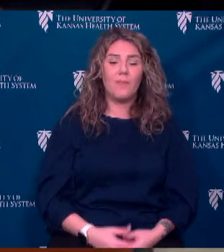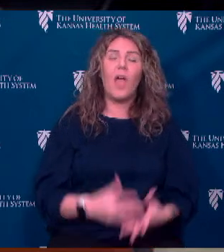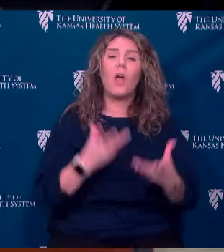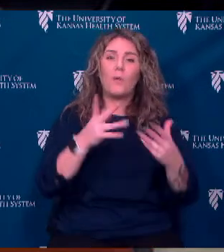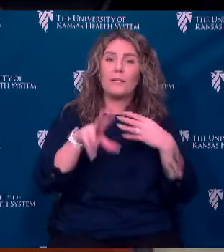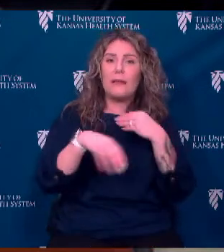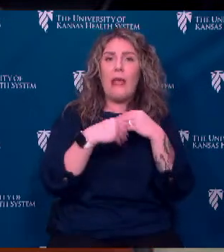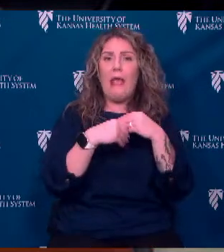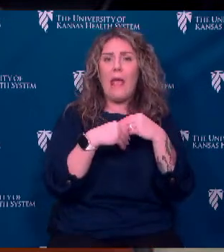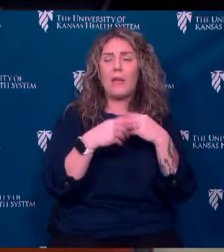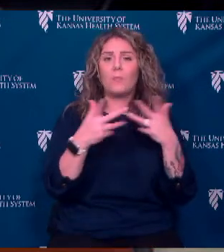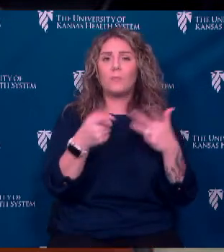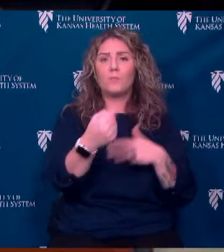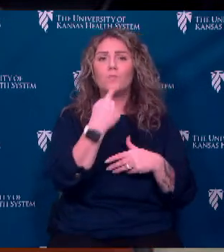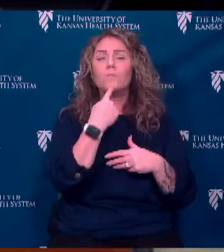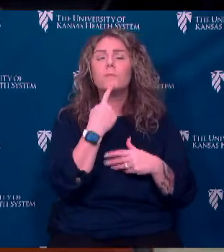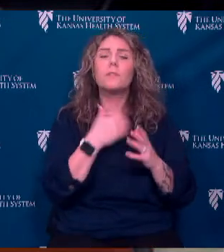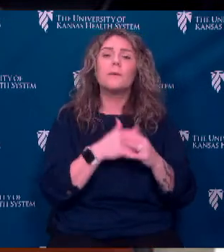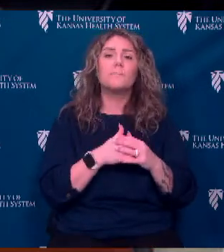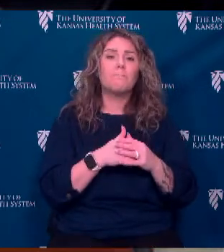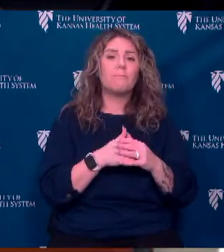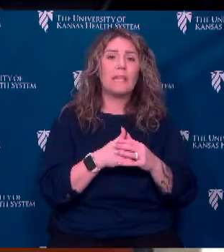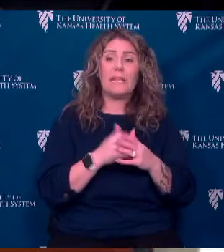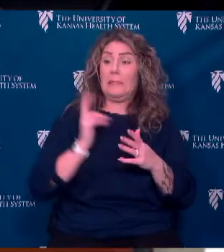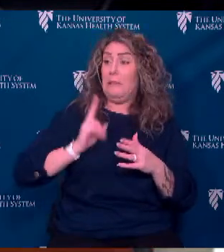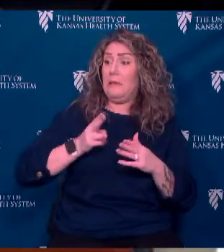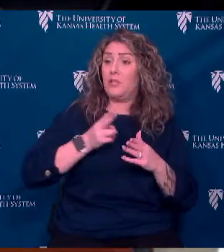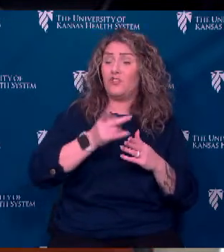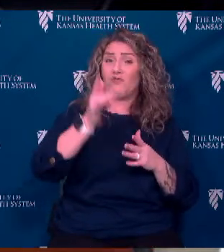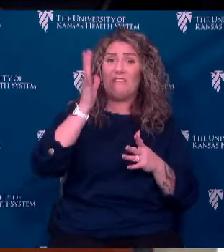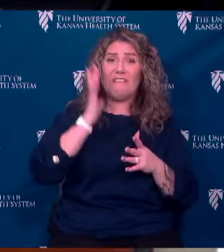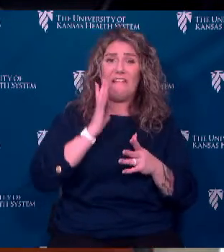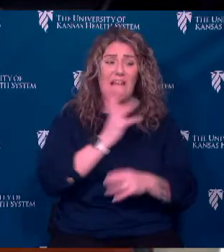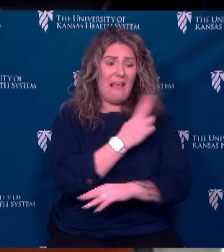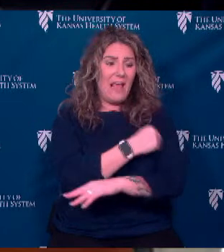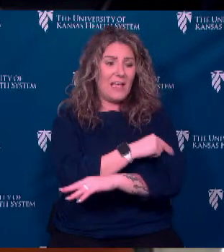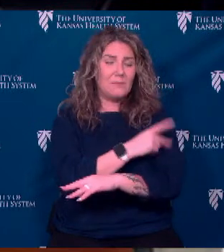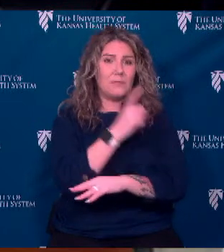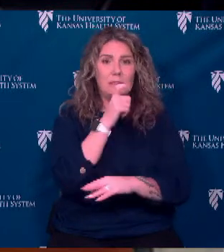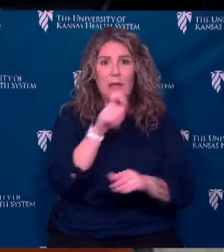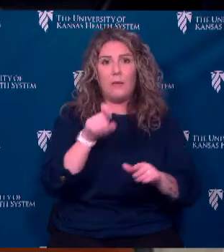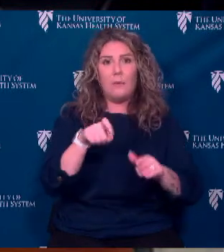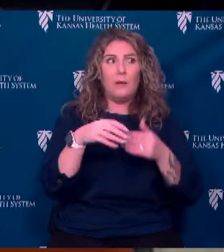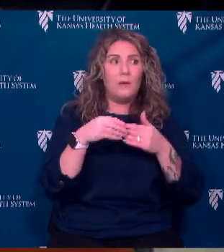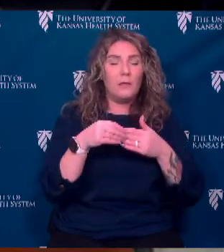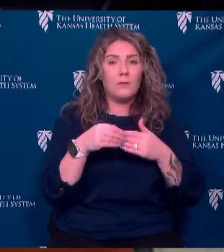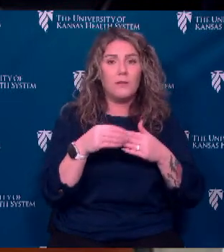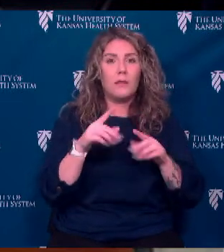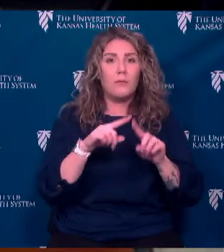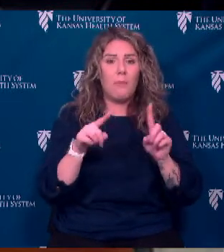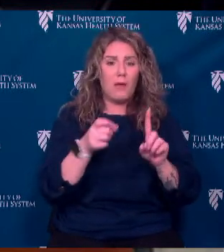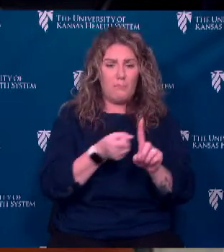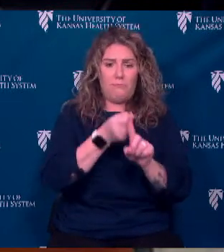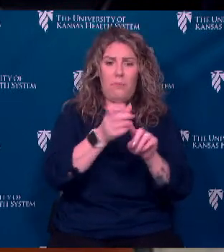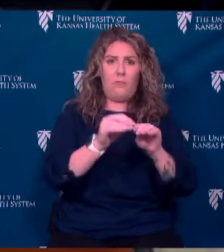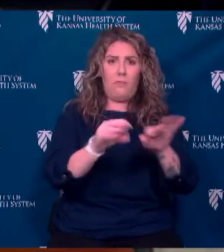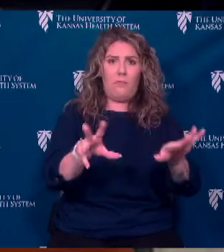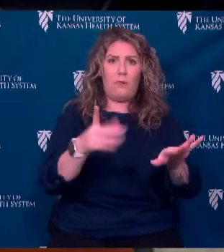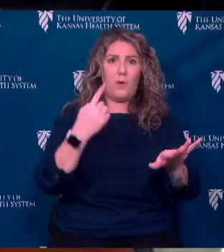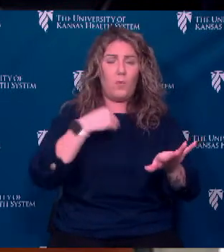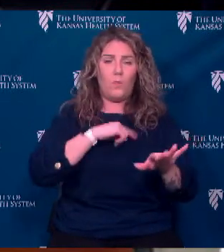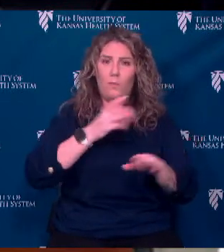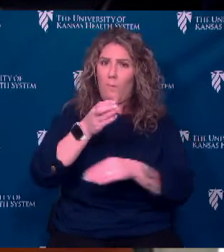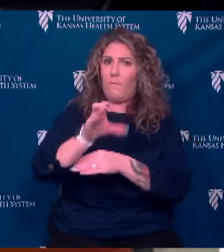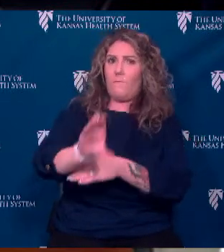talking about, Stephen, that I think that historically hospitals have not been particularly nimble, but with the pandemic, we've been forced to be nimble right from